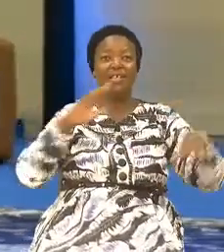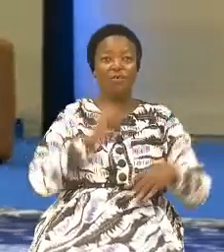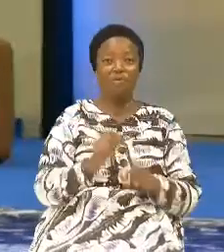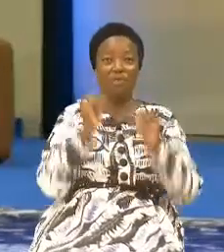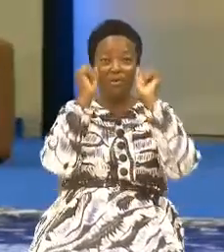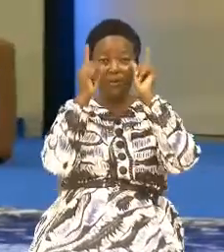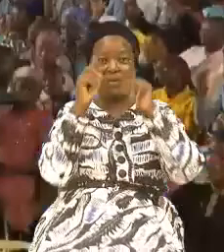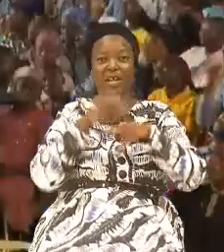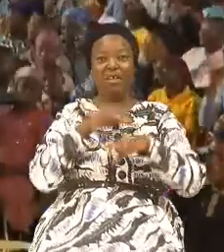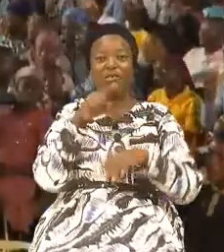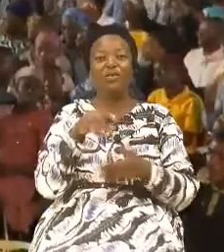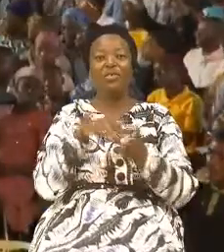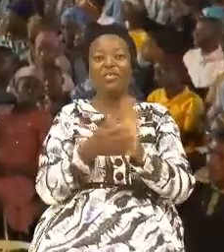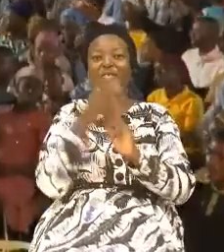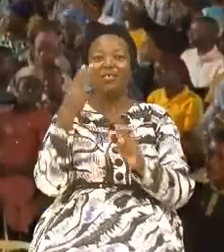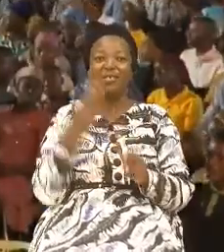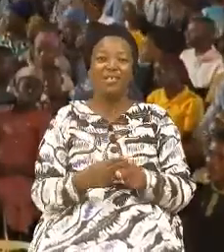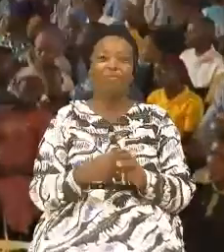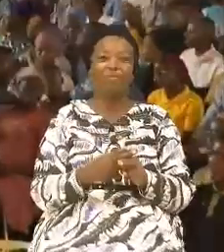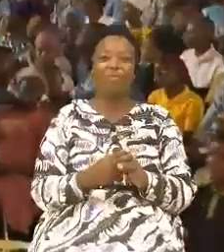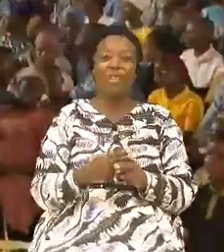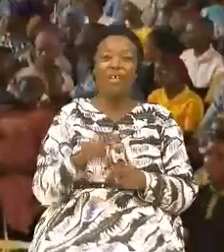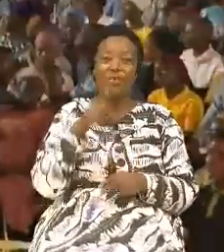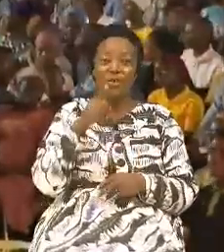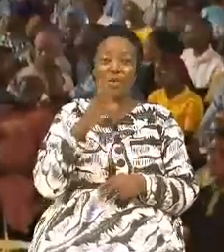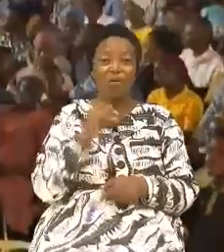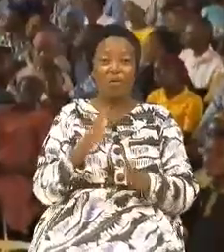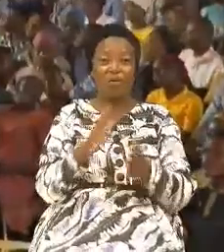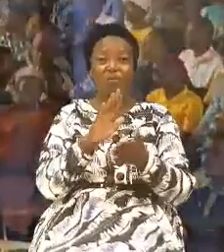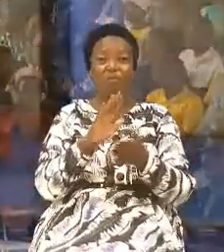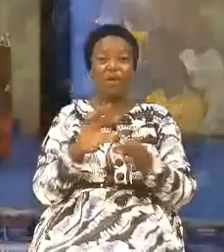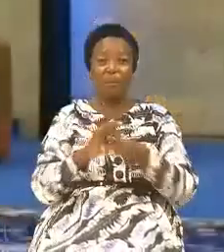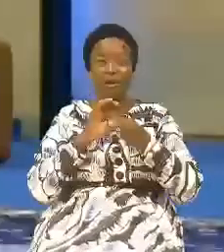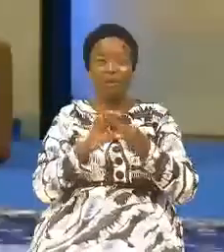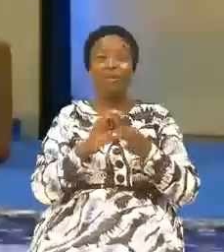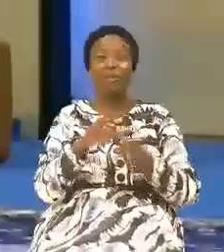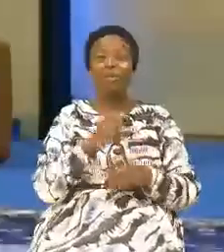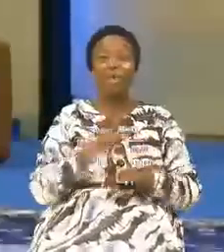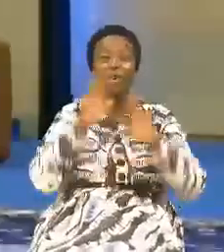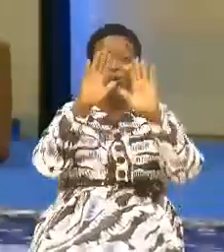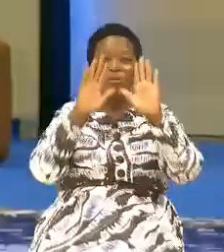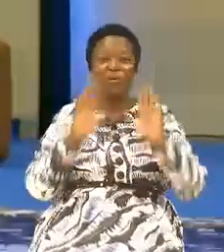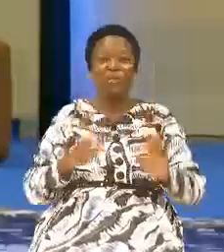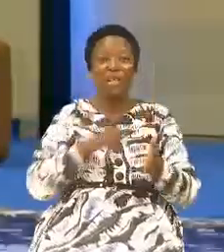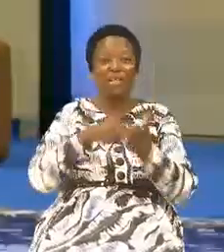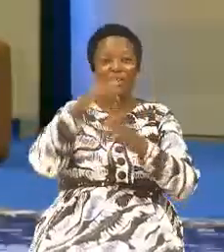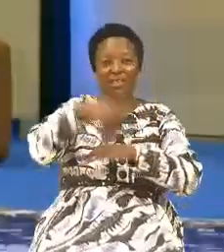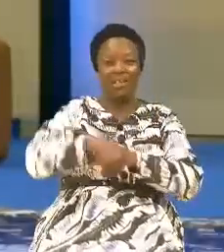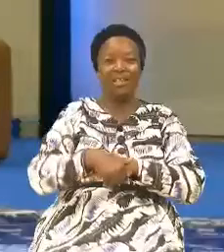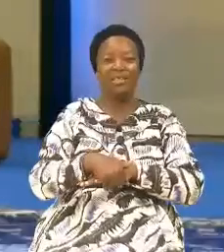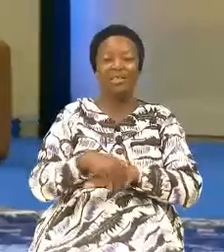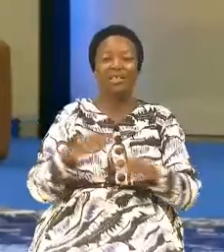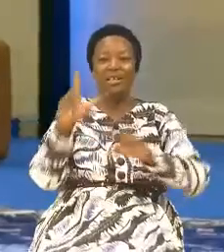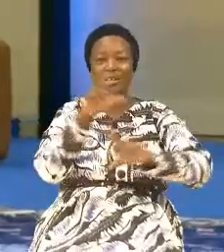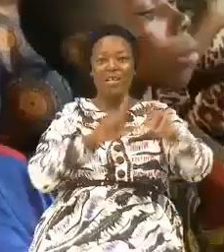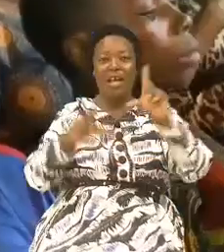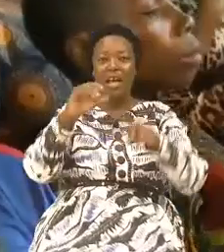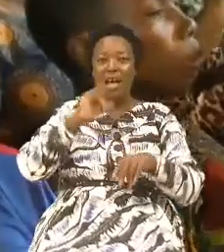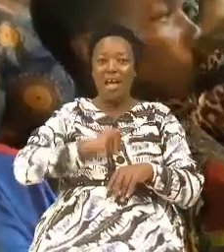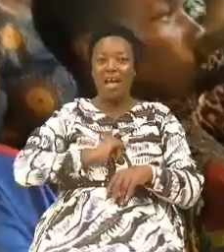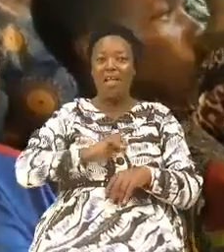you. You become a wonder tonight. I am a wonder